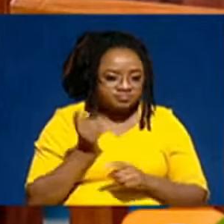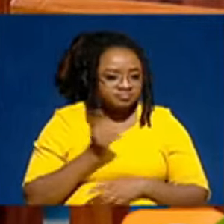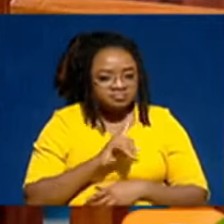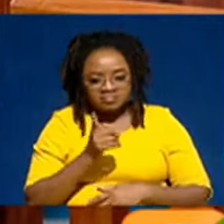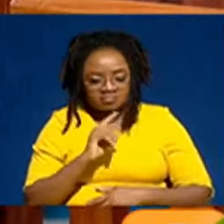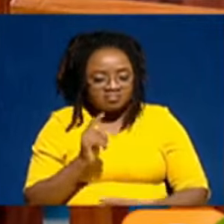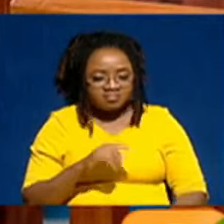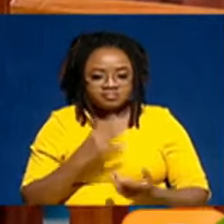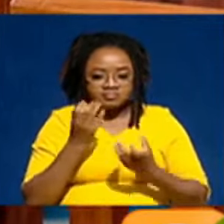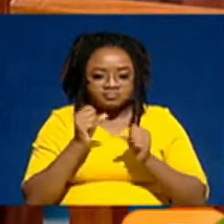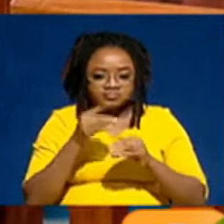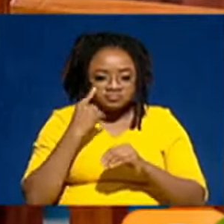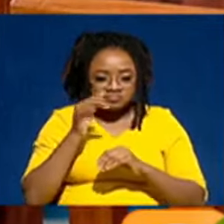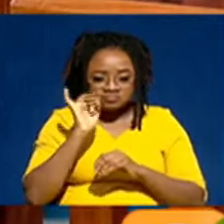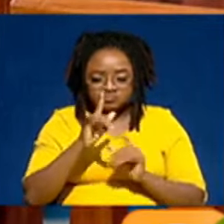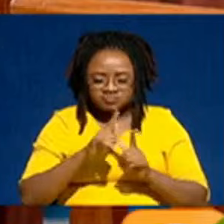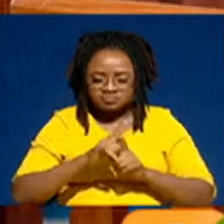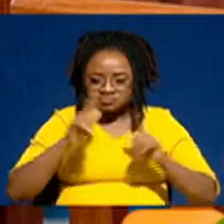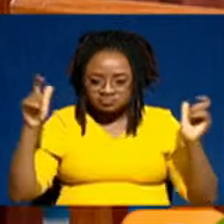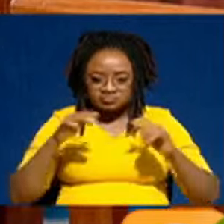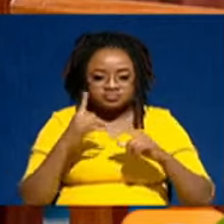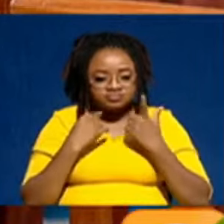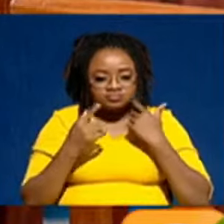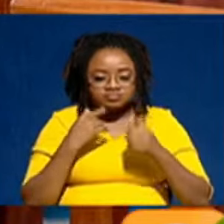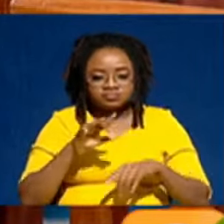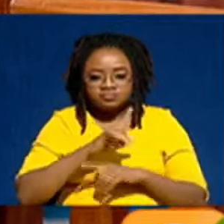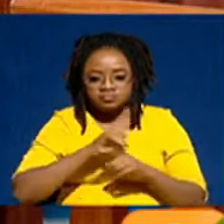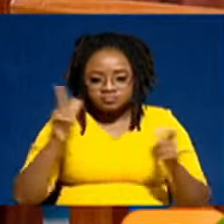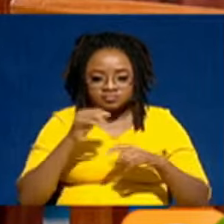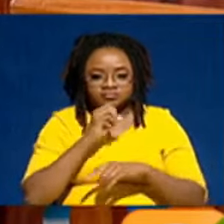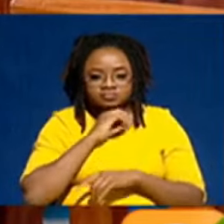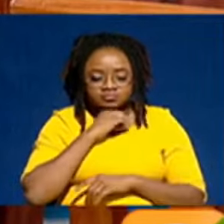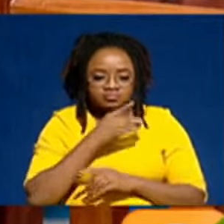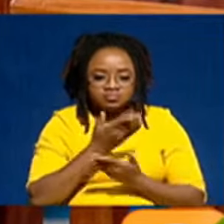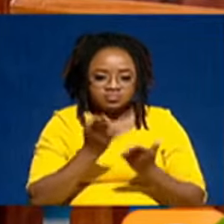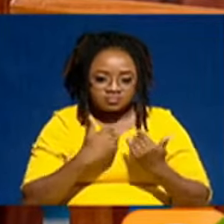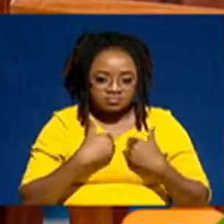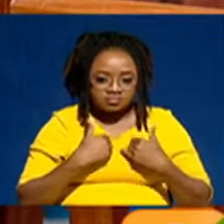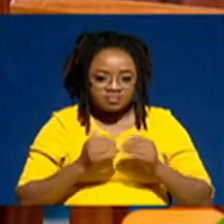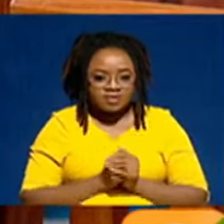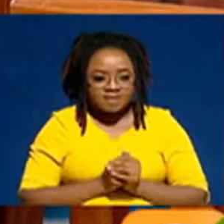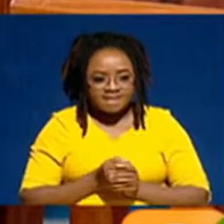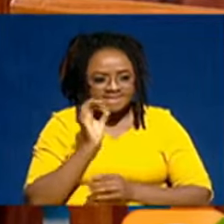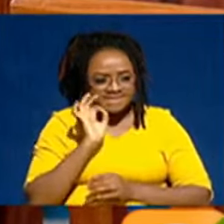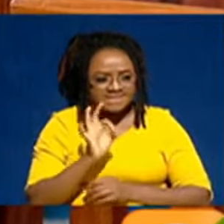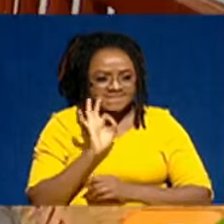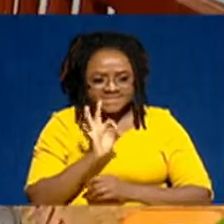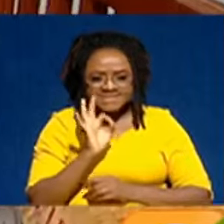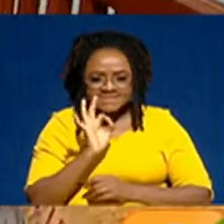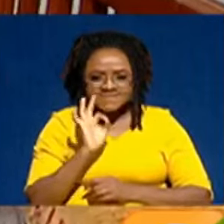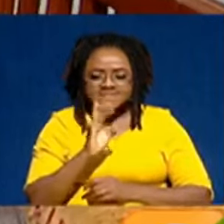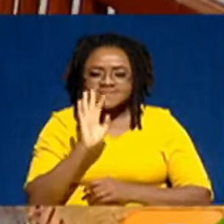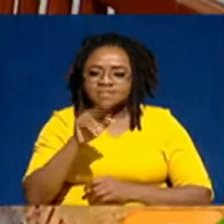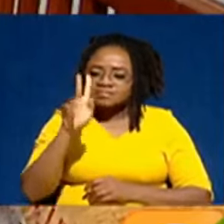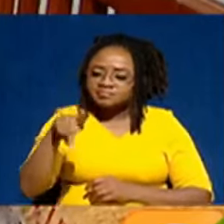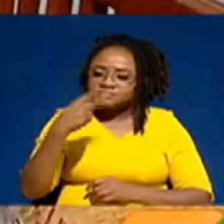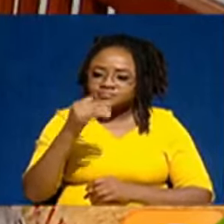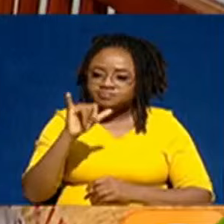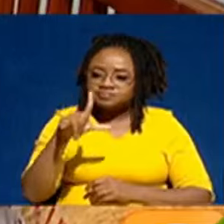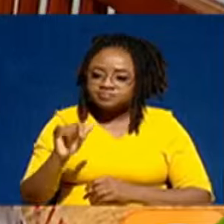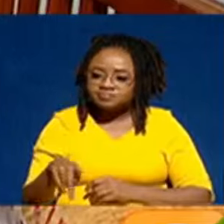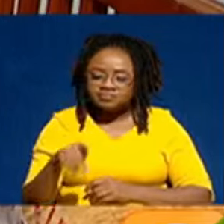of the really major cries that we have as professionals in the built environment. Yeah, absolutely. Philip, imagine living